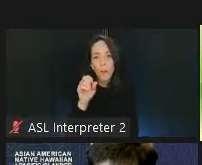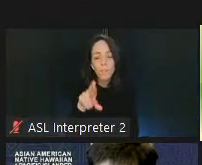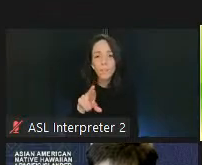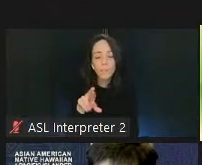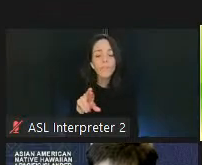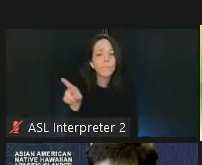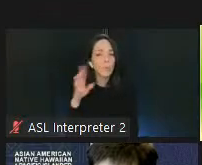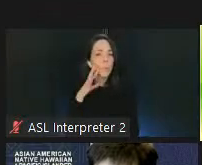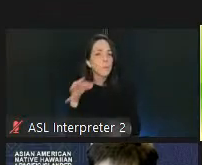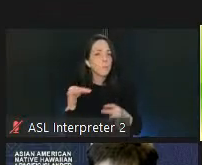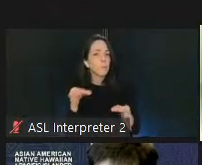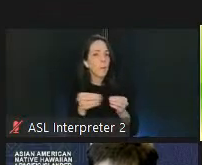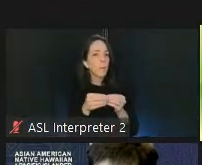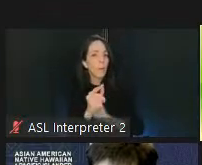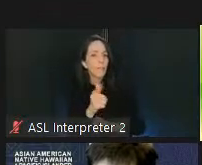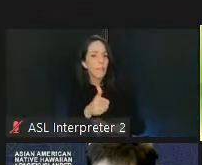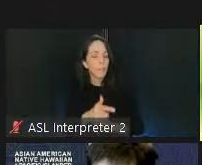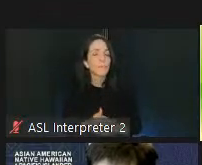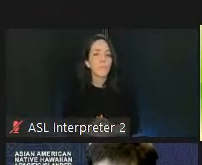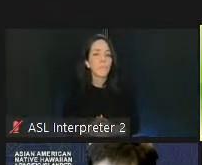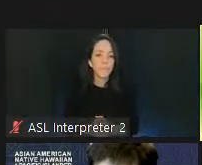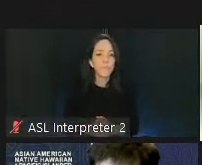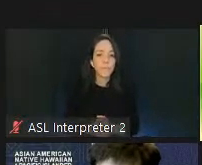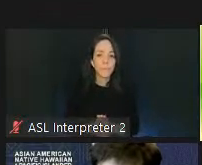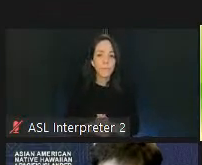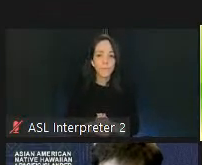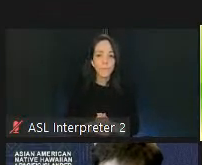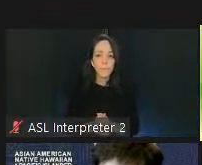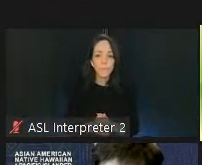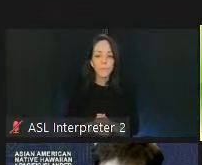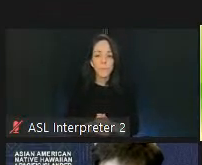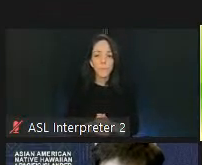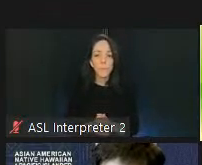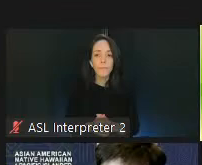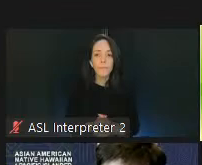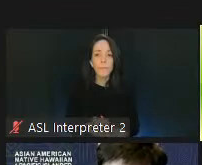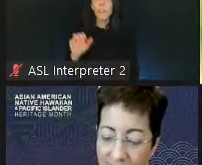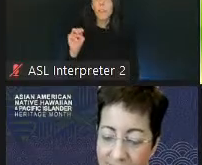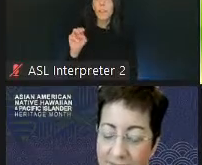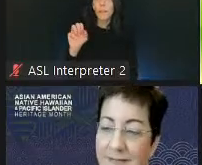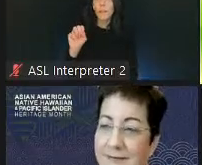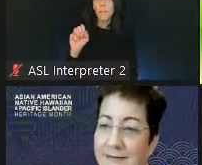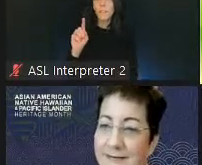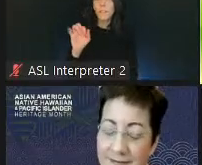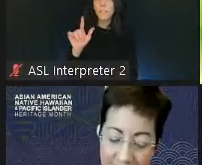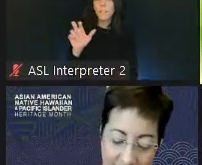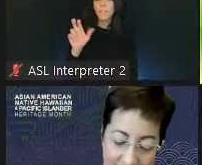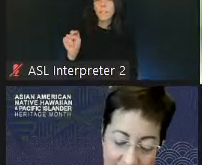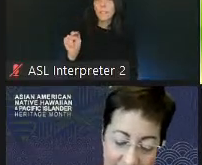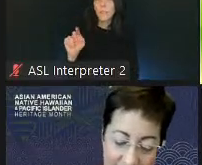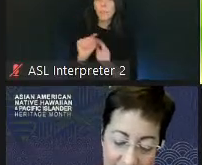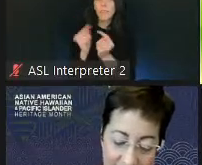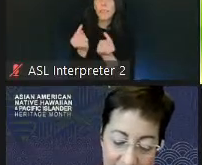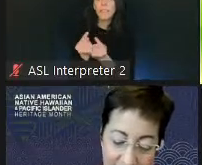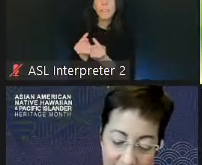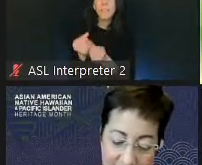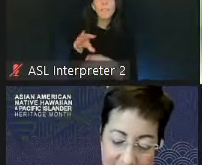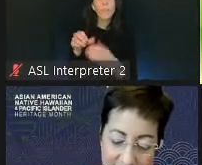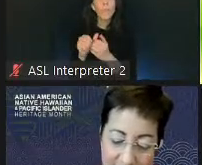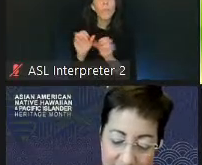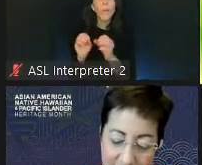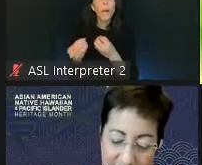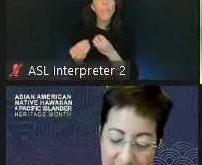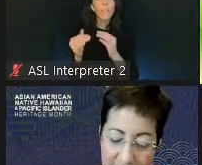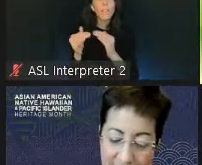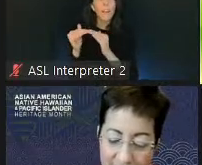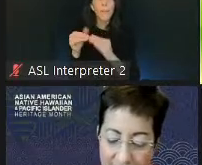tool in a few moments. Ms. Tillman's team in the Office of Equity, Inclusion, and Community